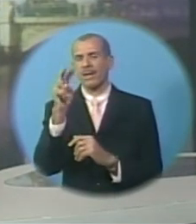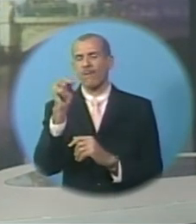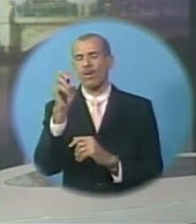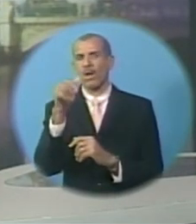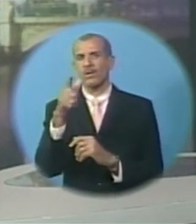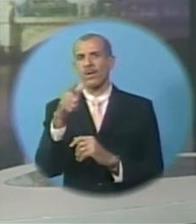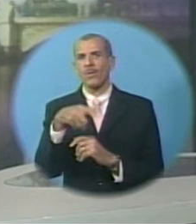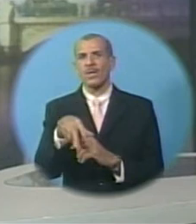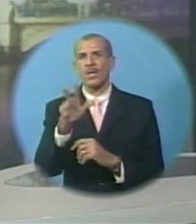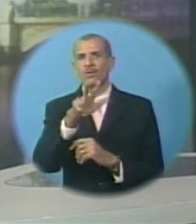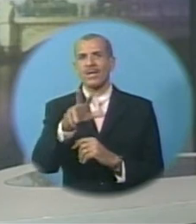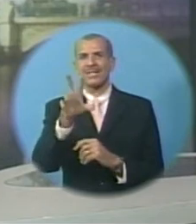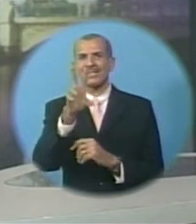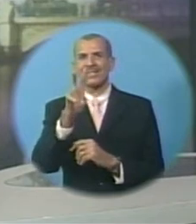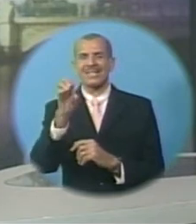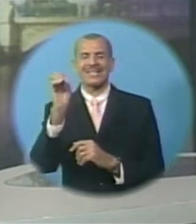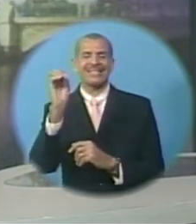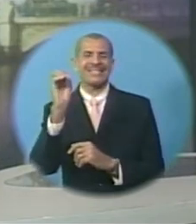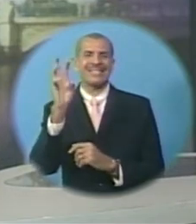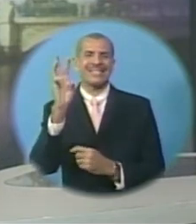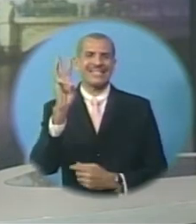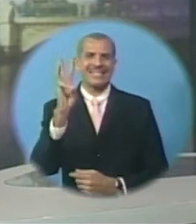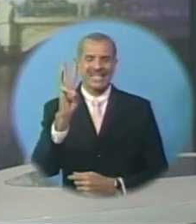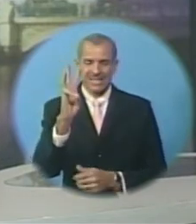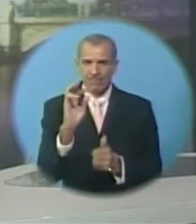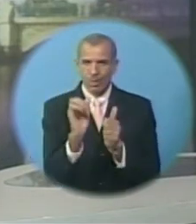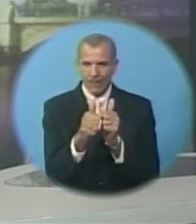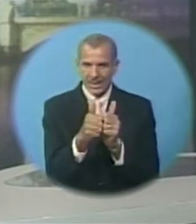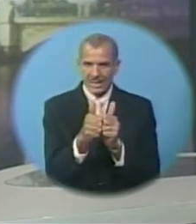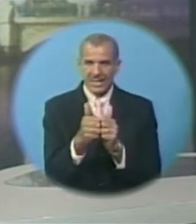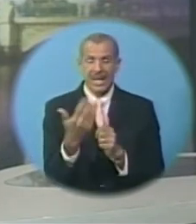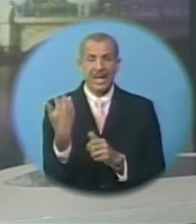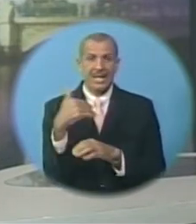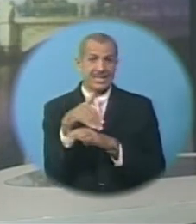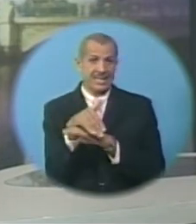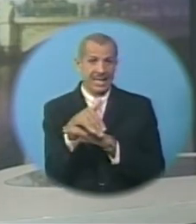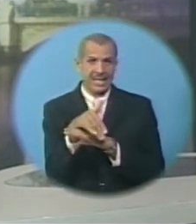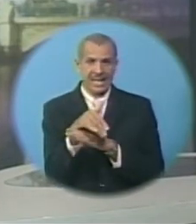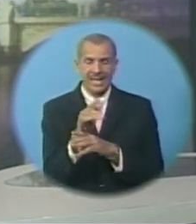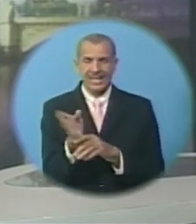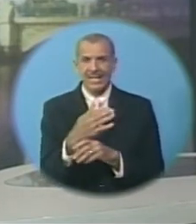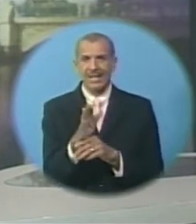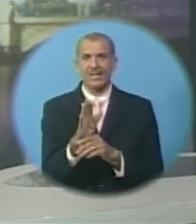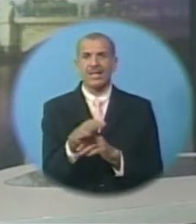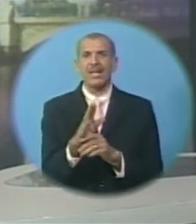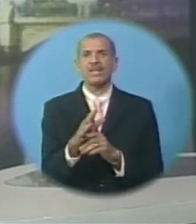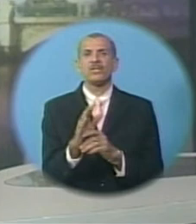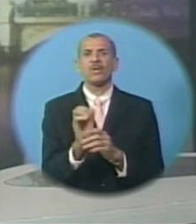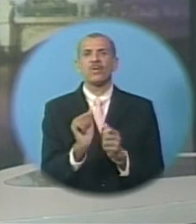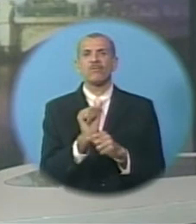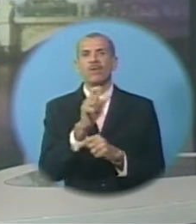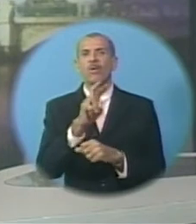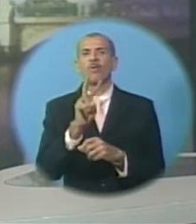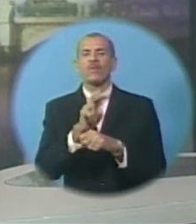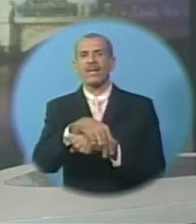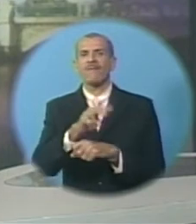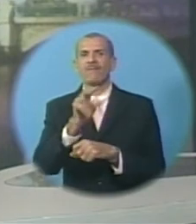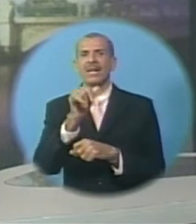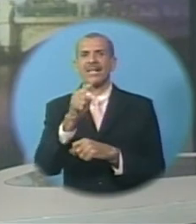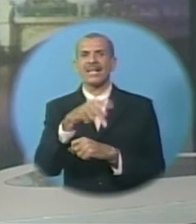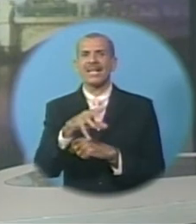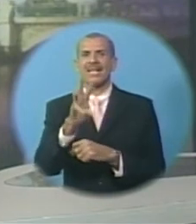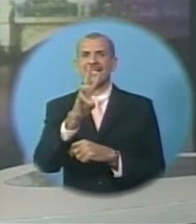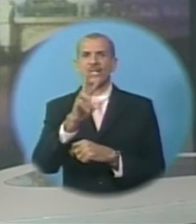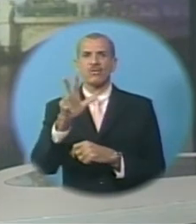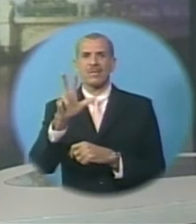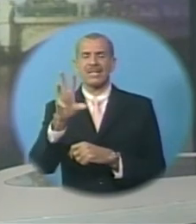career victory in Grand Slam matches. Last night at the U.S. Tennis Open, Williams beat Vanya King 6-3, 6-3